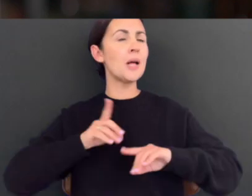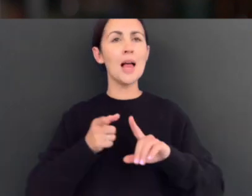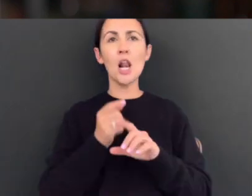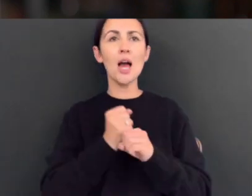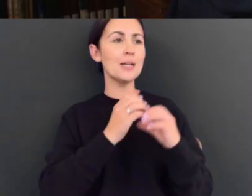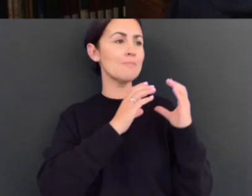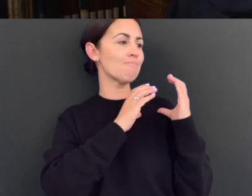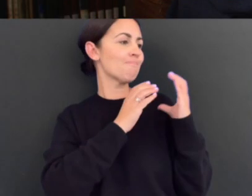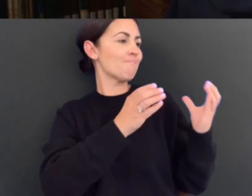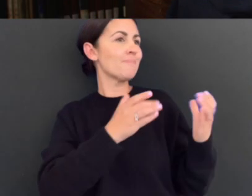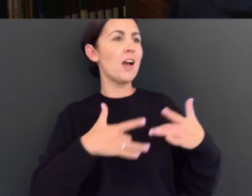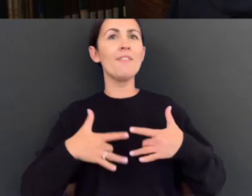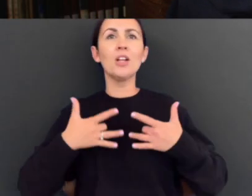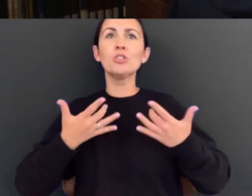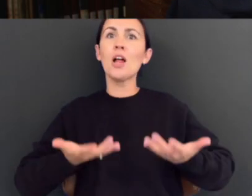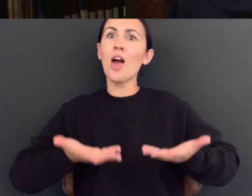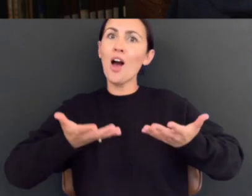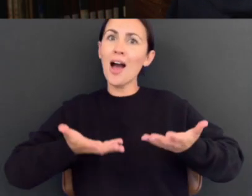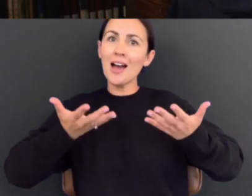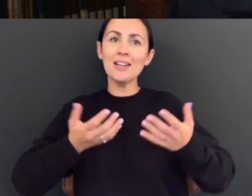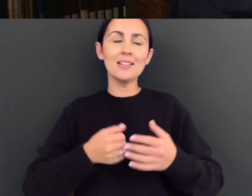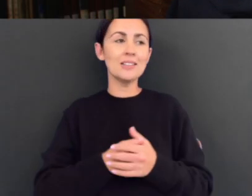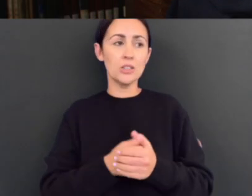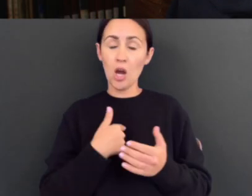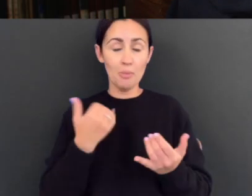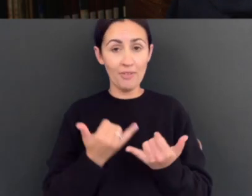lift off my shoulders. It is a privileged